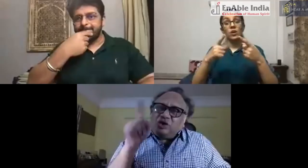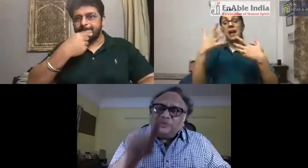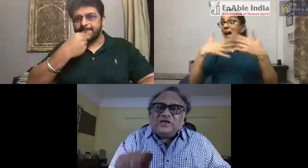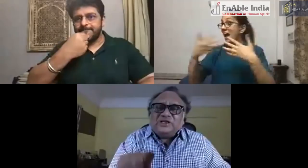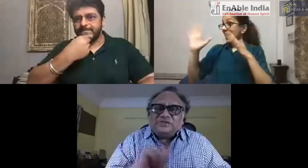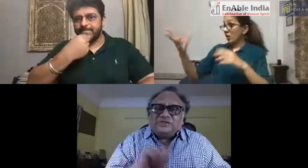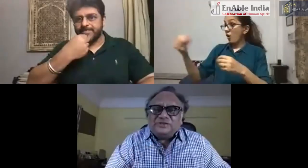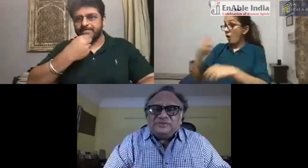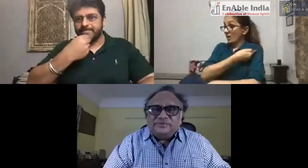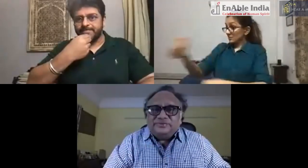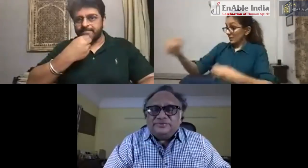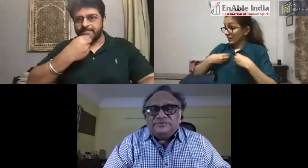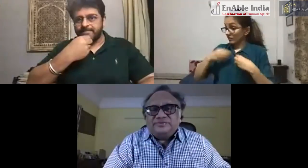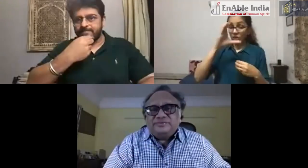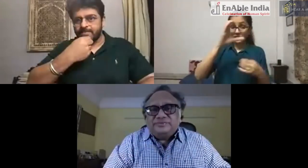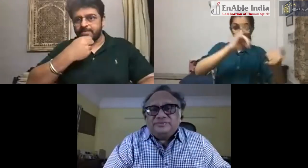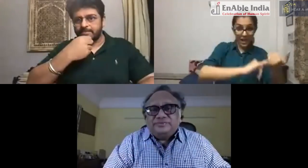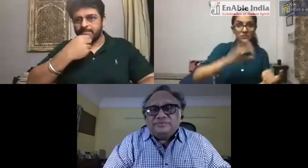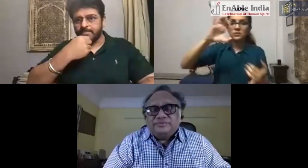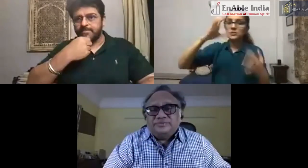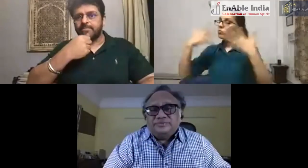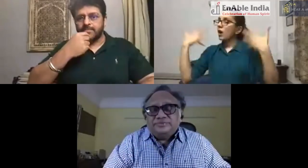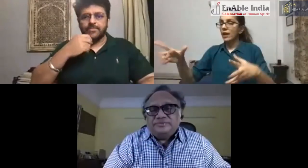the hospital gives.